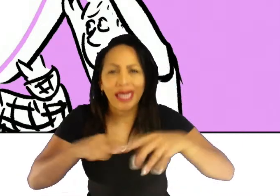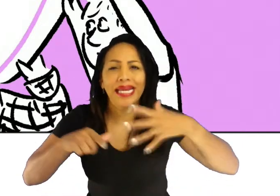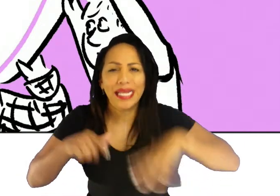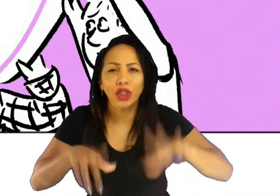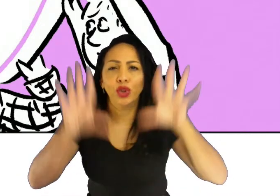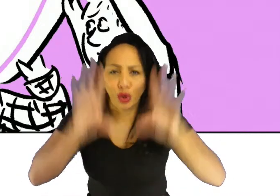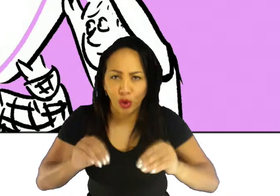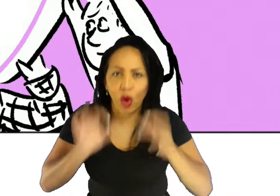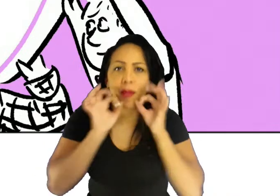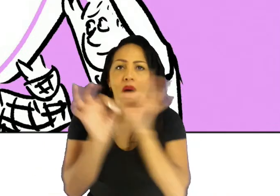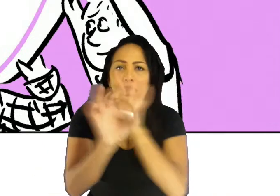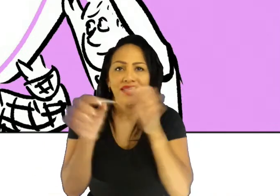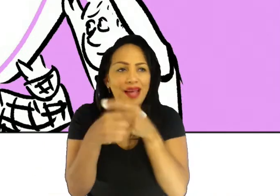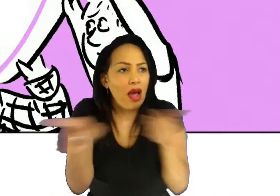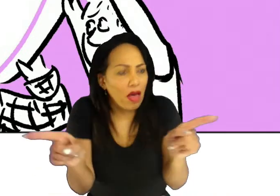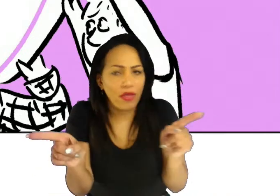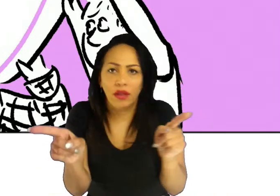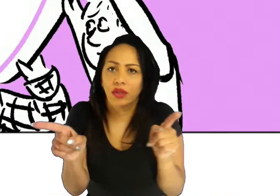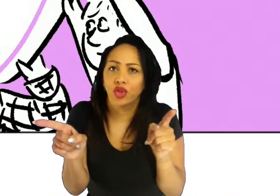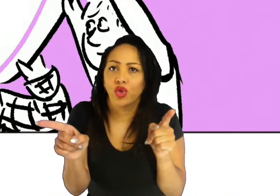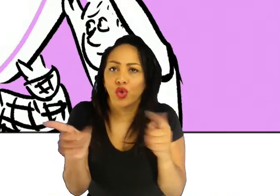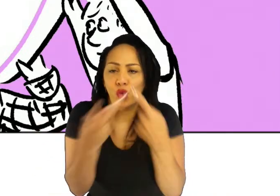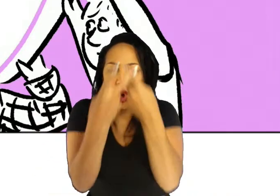entirely and start talking about the bigger problems.